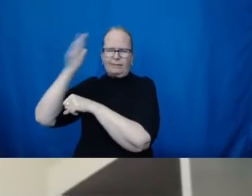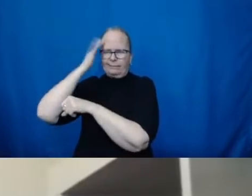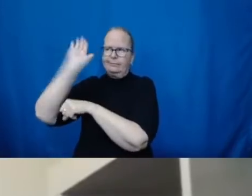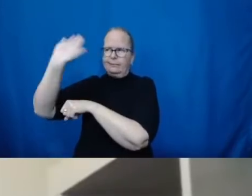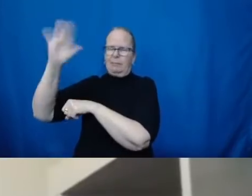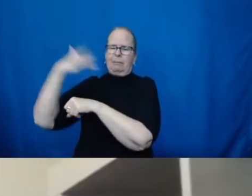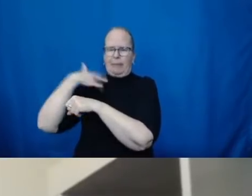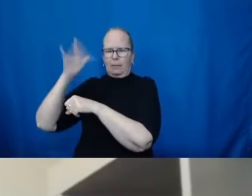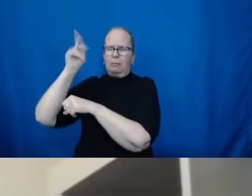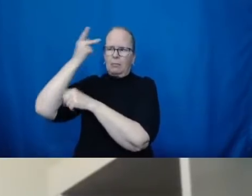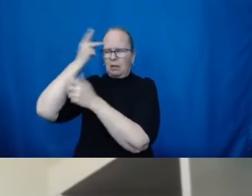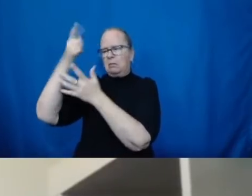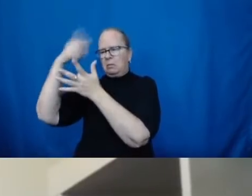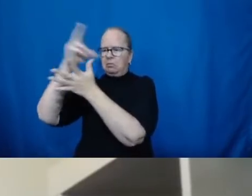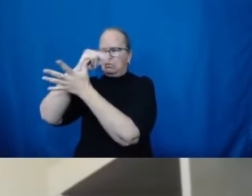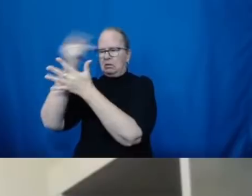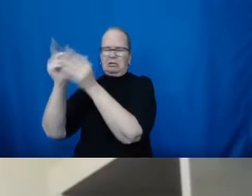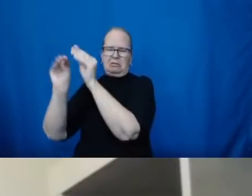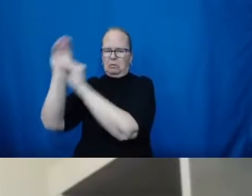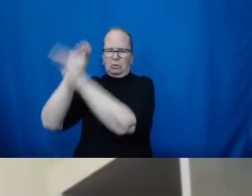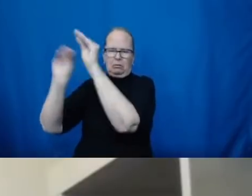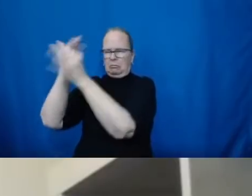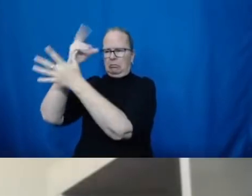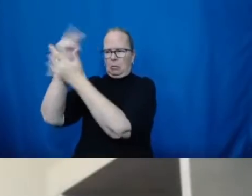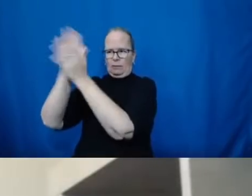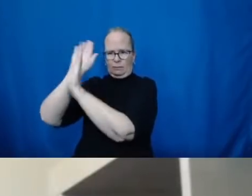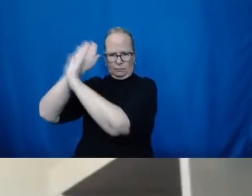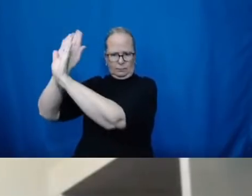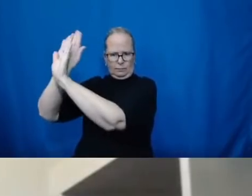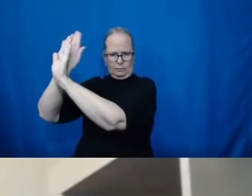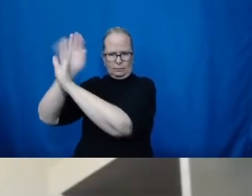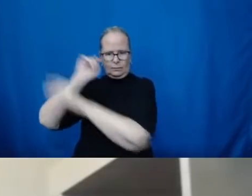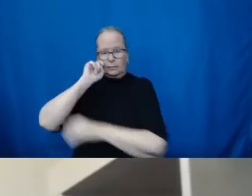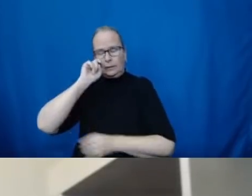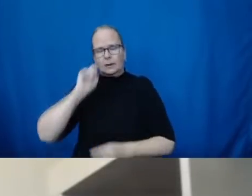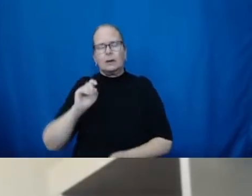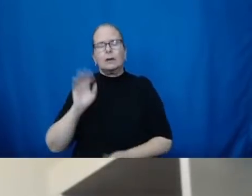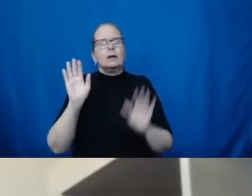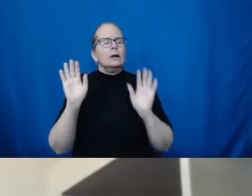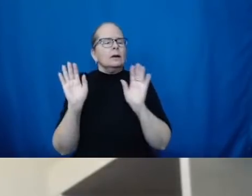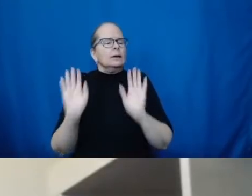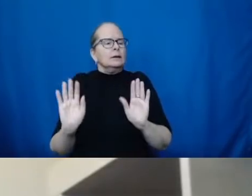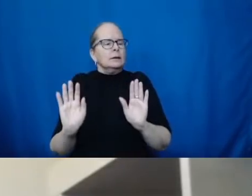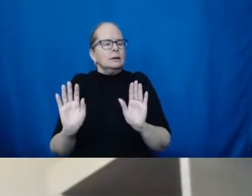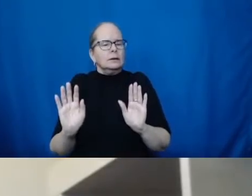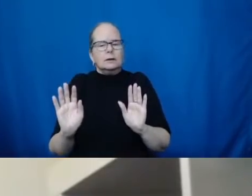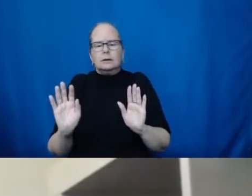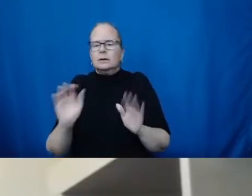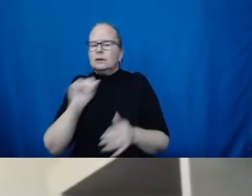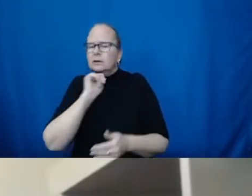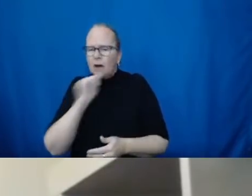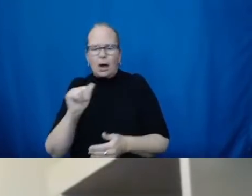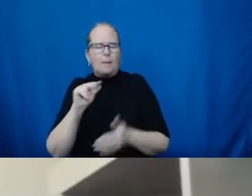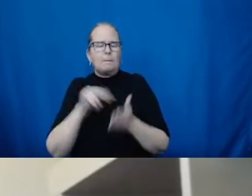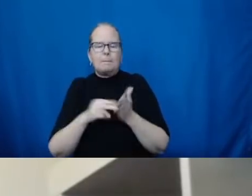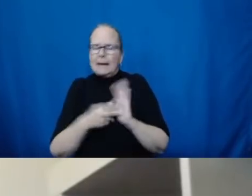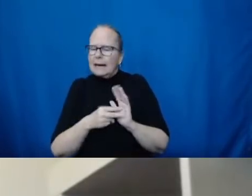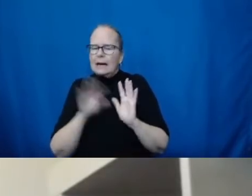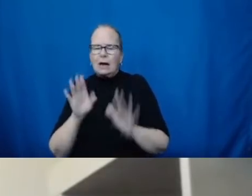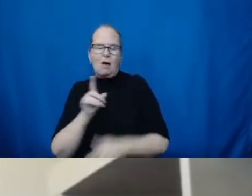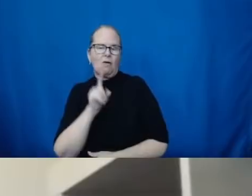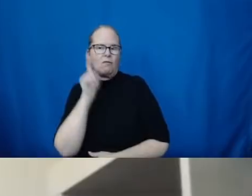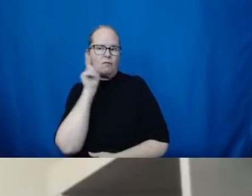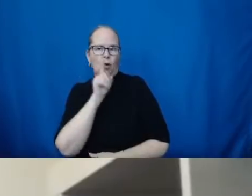I'm not suggesting that anybody should be validating false information or even encouraging the spread of false information, but it's all about